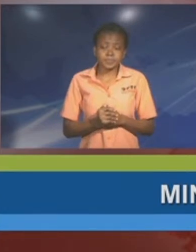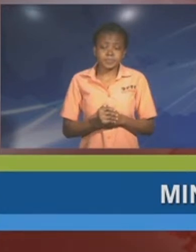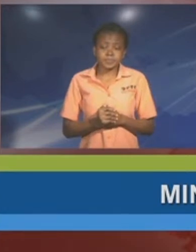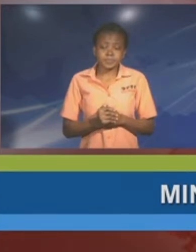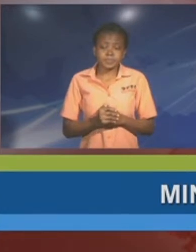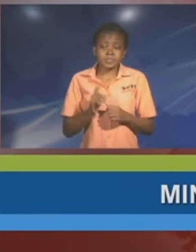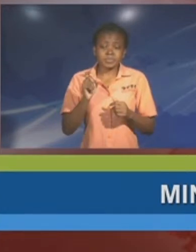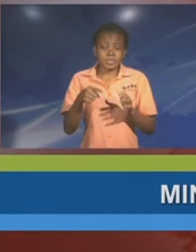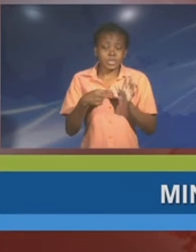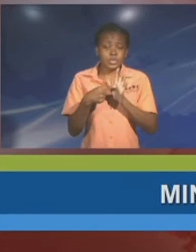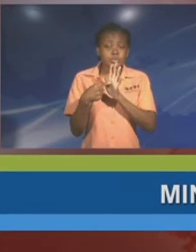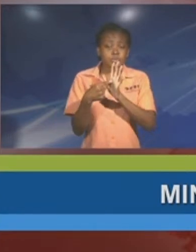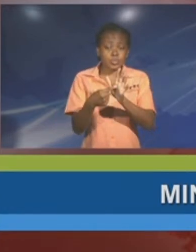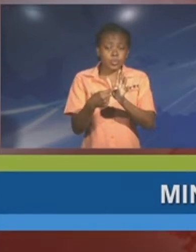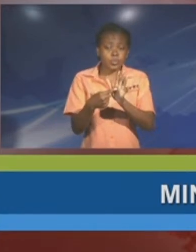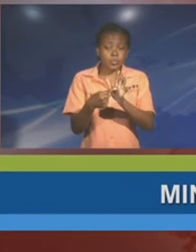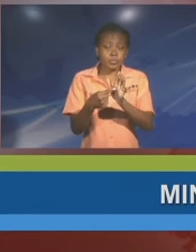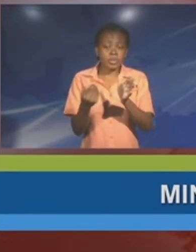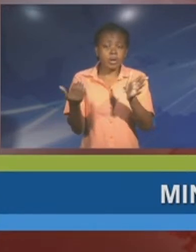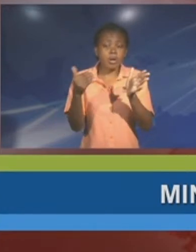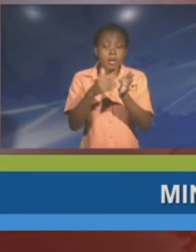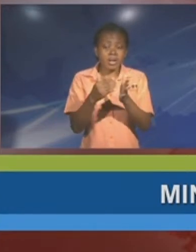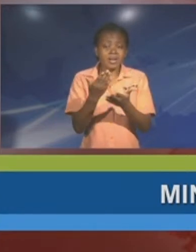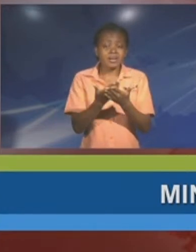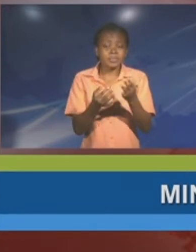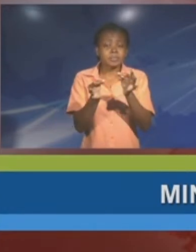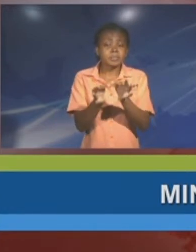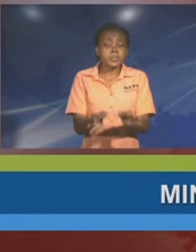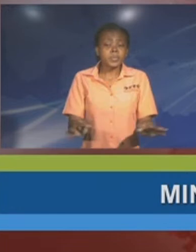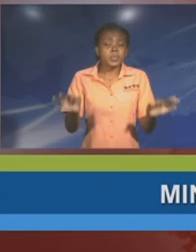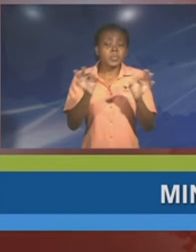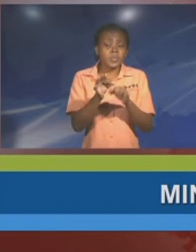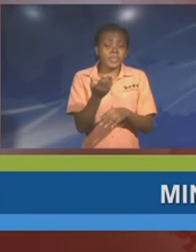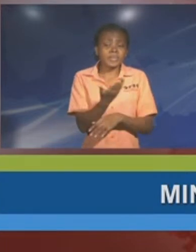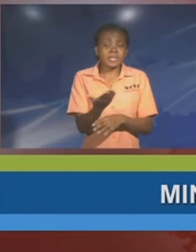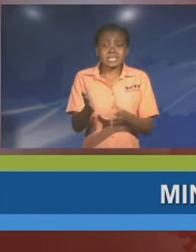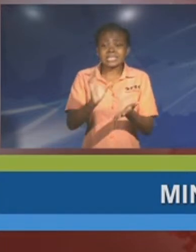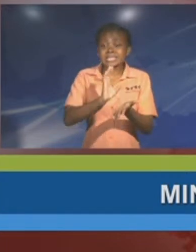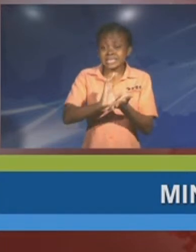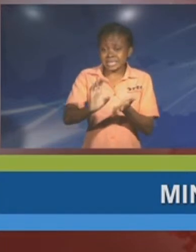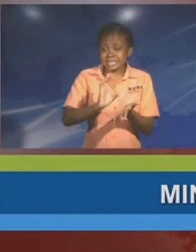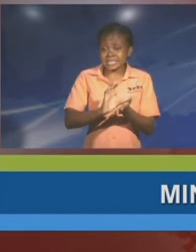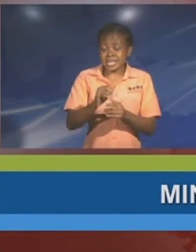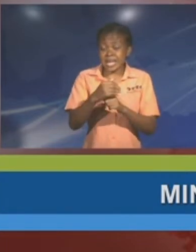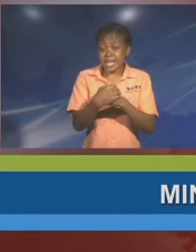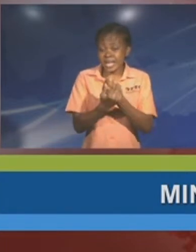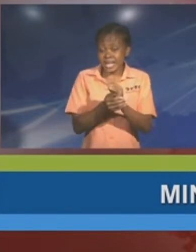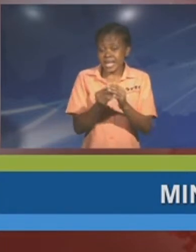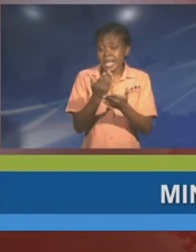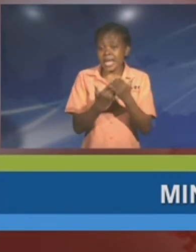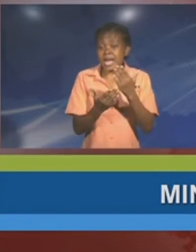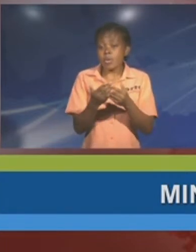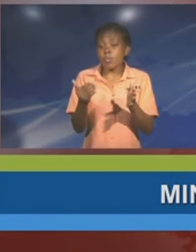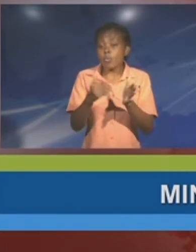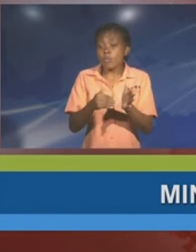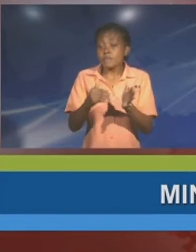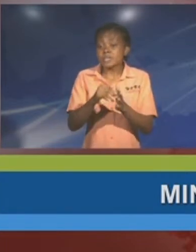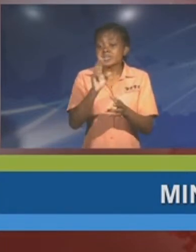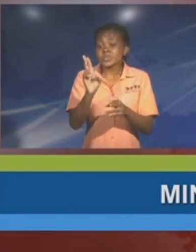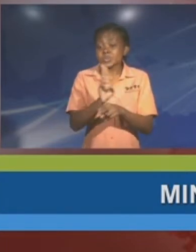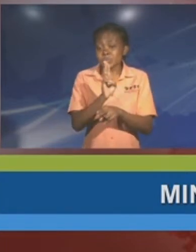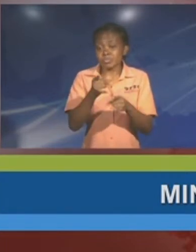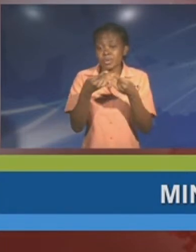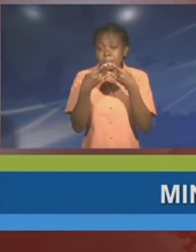what some key tips again for monkeypox prevention. We're looking at cleaning your hands often, wearing a mask in indoor public spaces